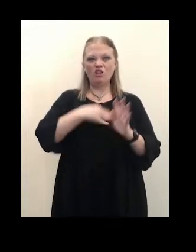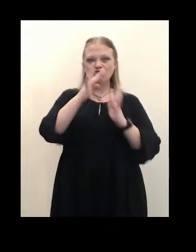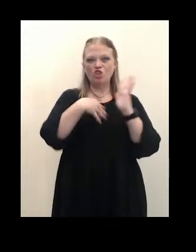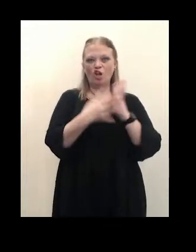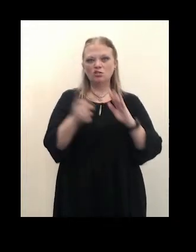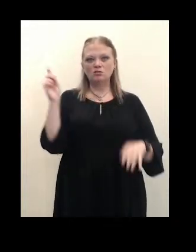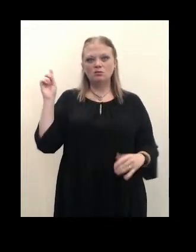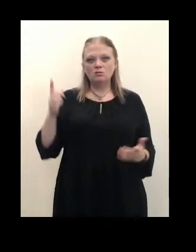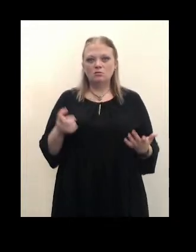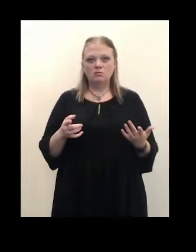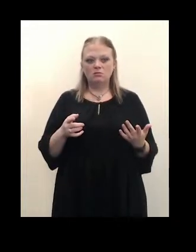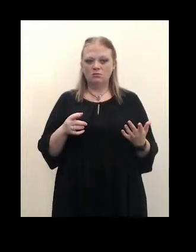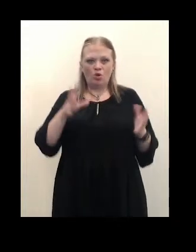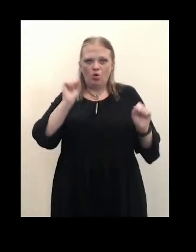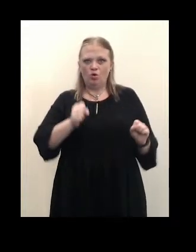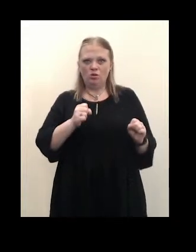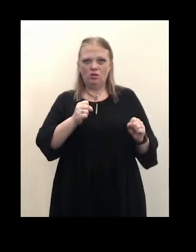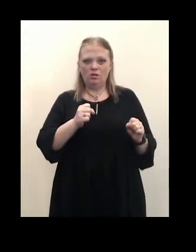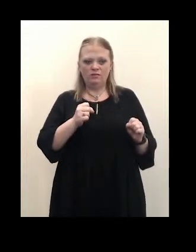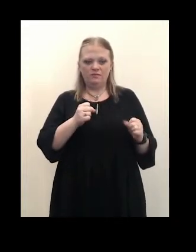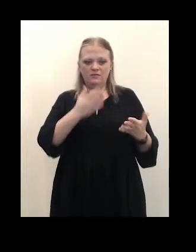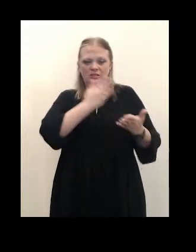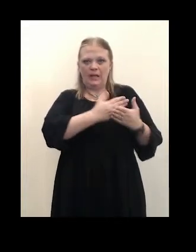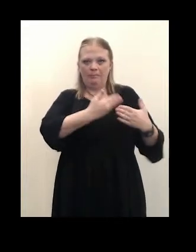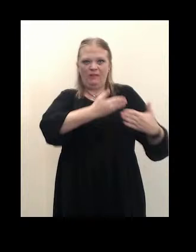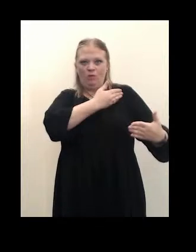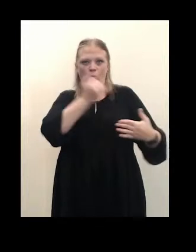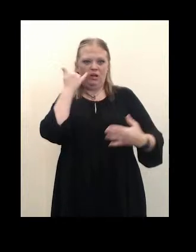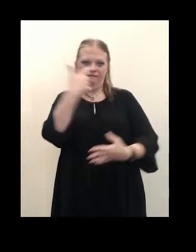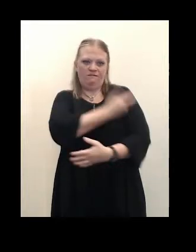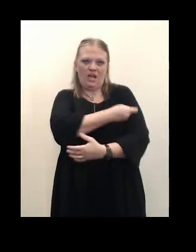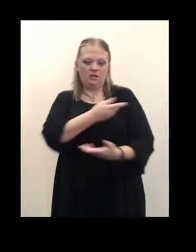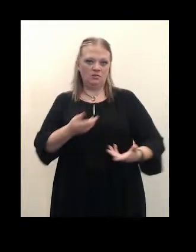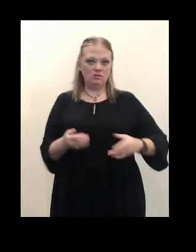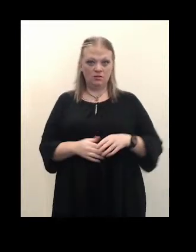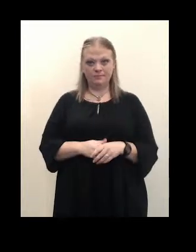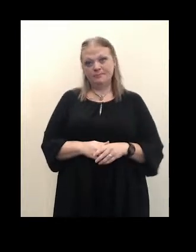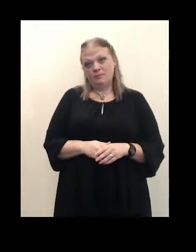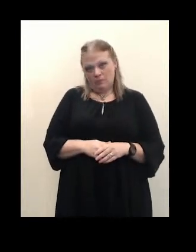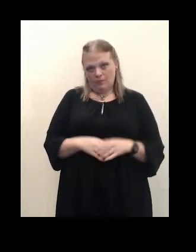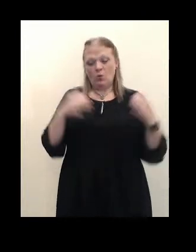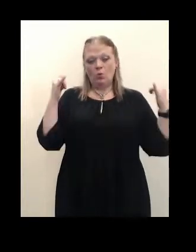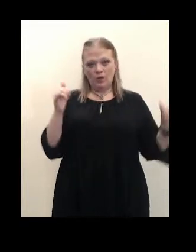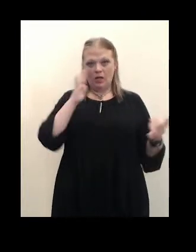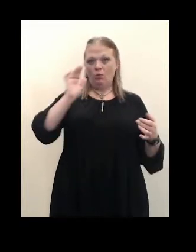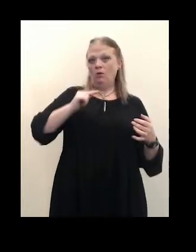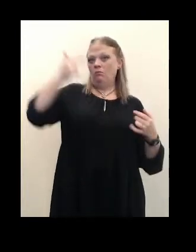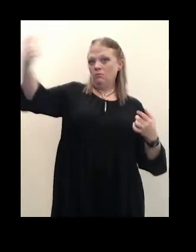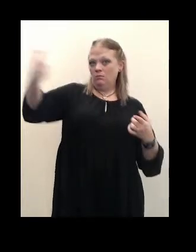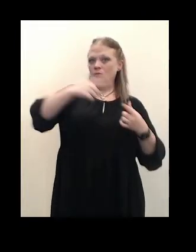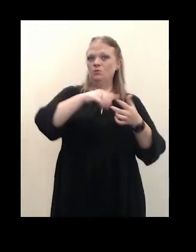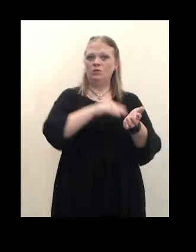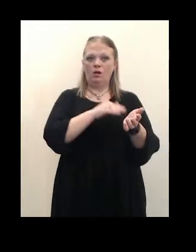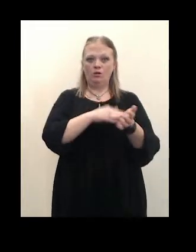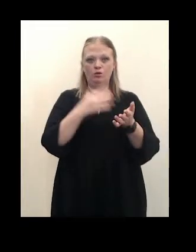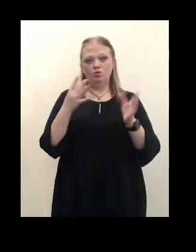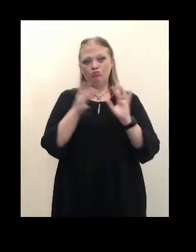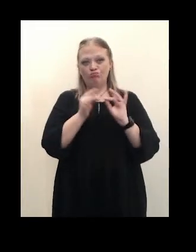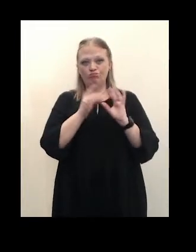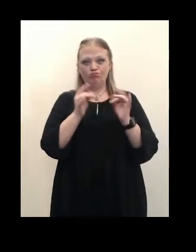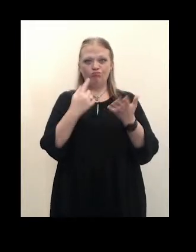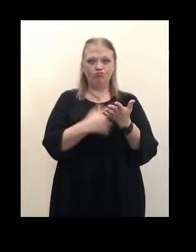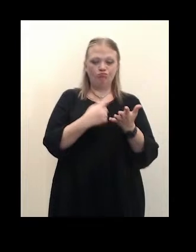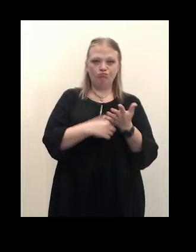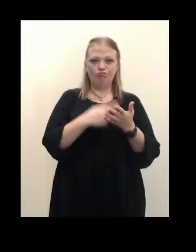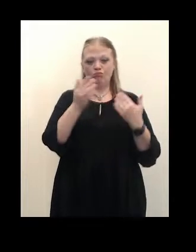that could have been prevented if they had just gotten vaccinated. With that, I'm going to turn it over to Dr. Burstein to talk about the rest of